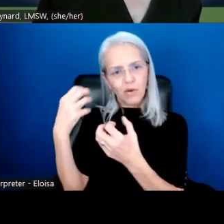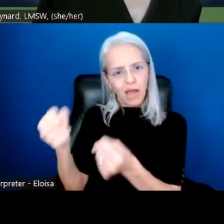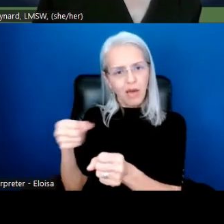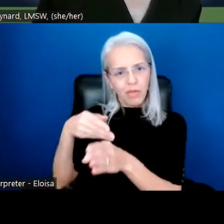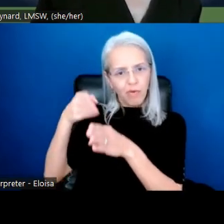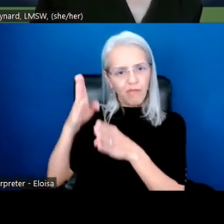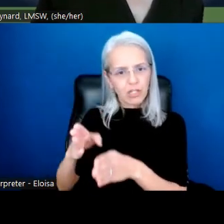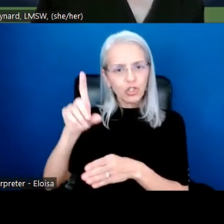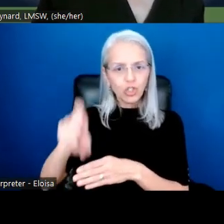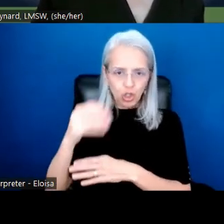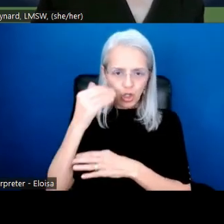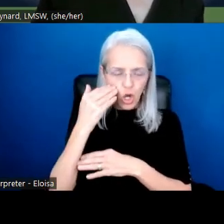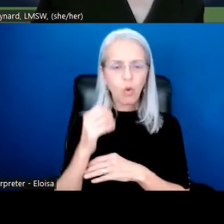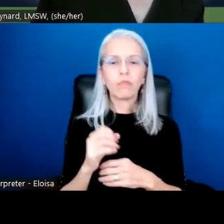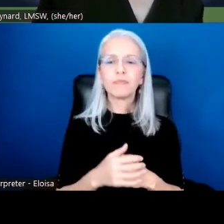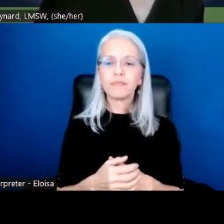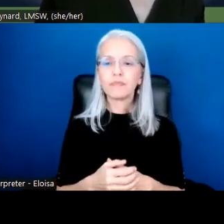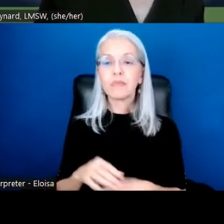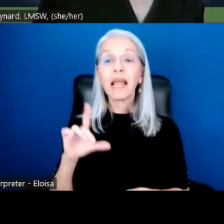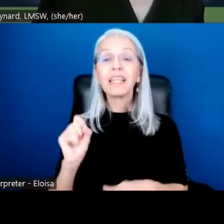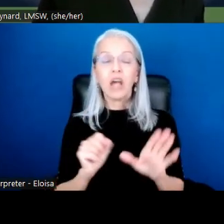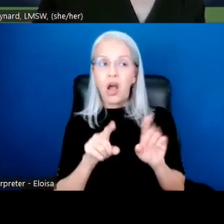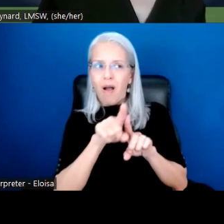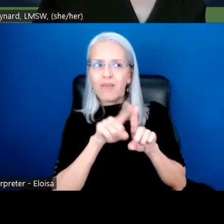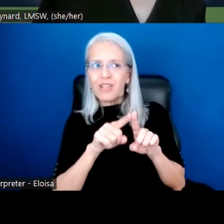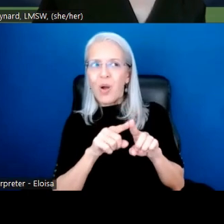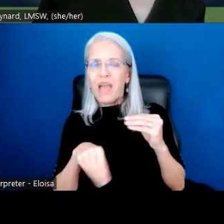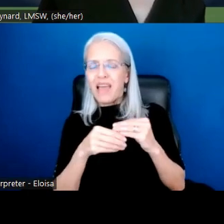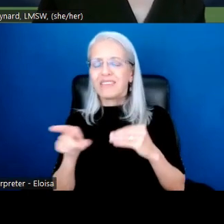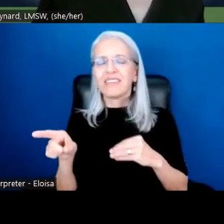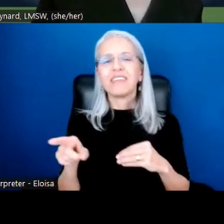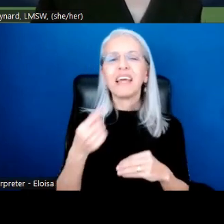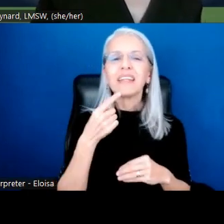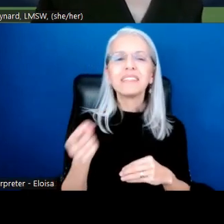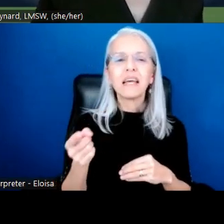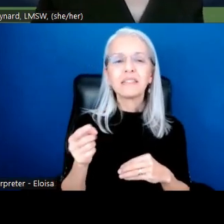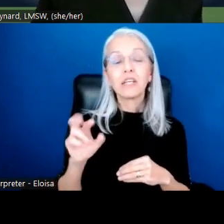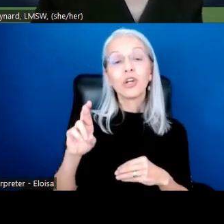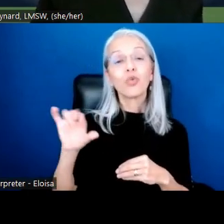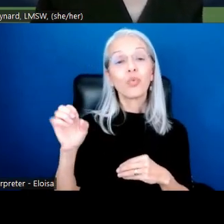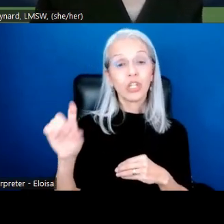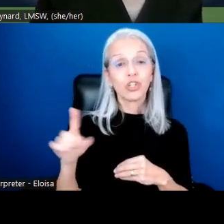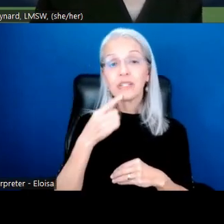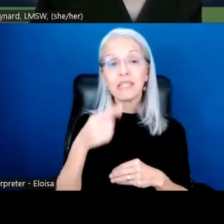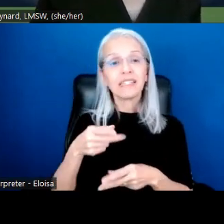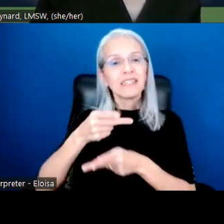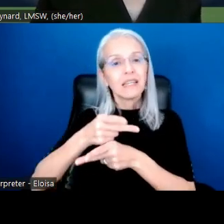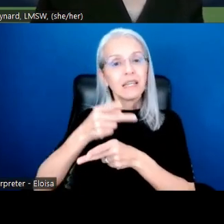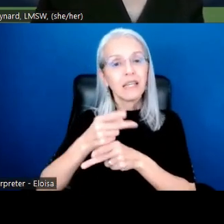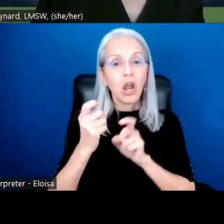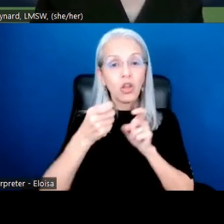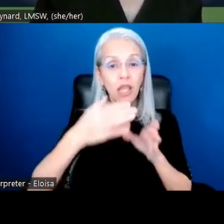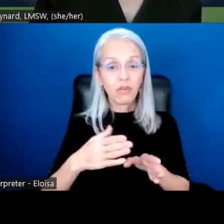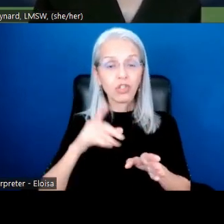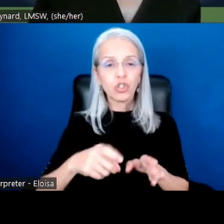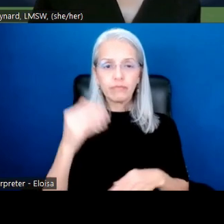know. It also said, oh, I'm sorry. Oh, go ahead. It says, Richard says, caregivers should be cognizant of the